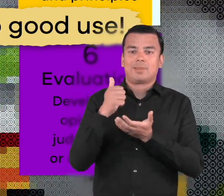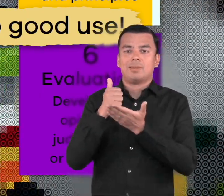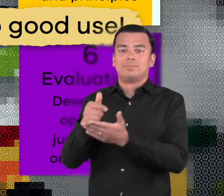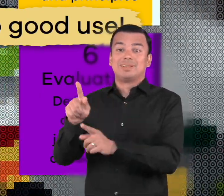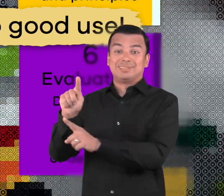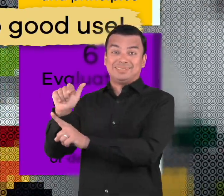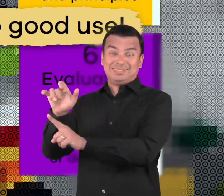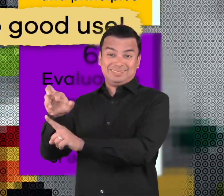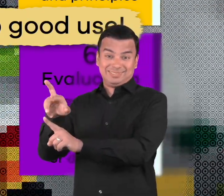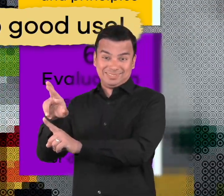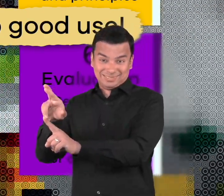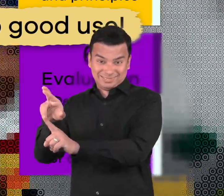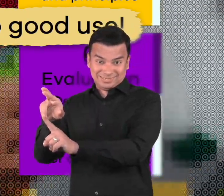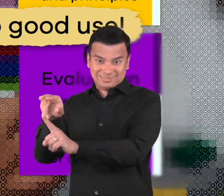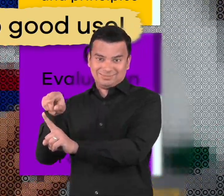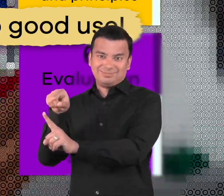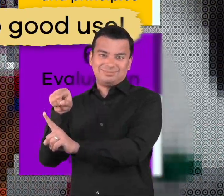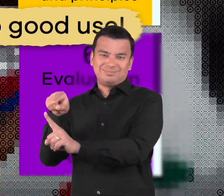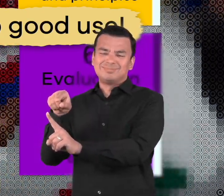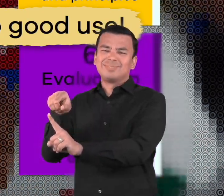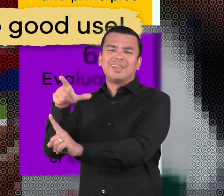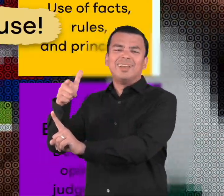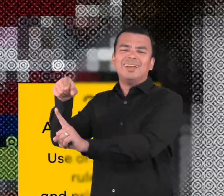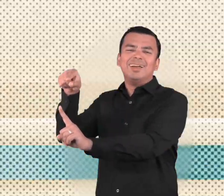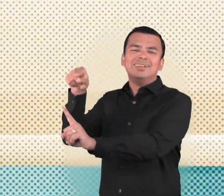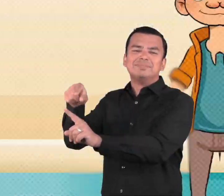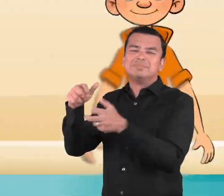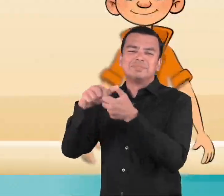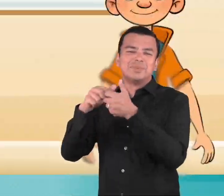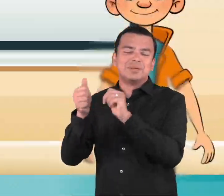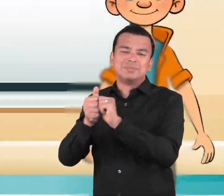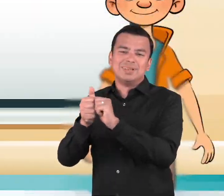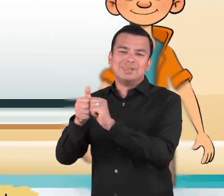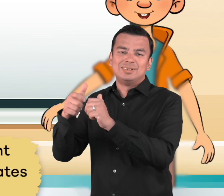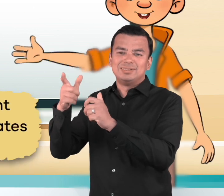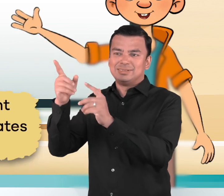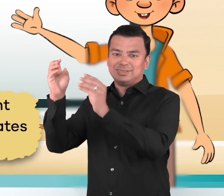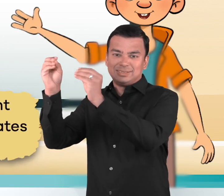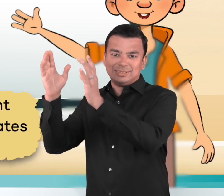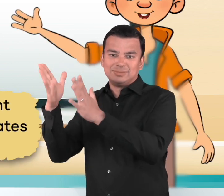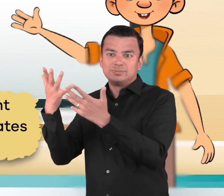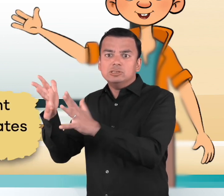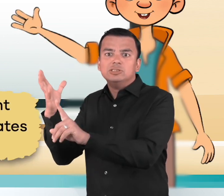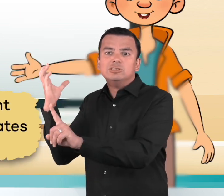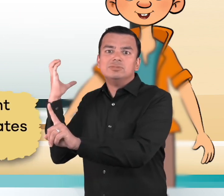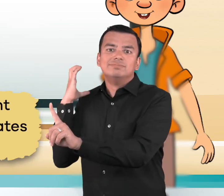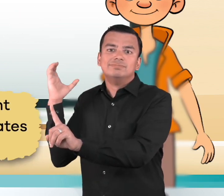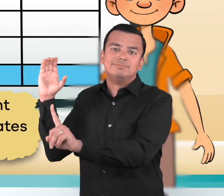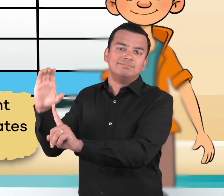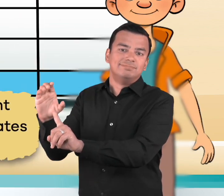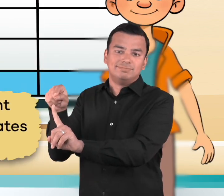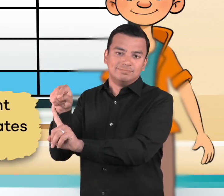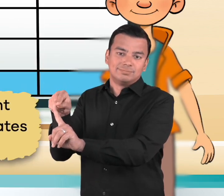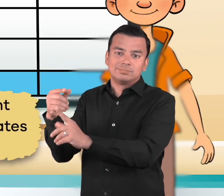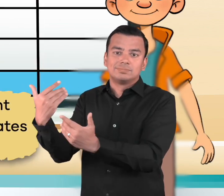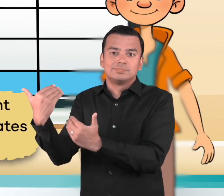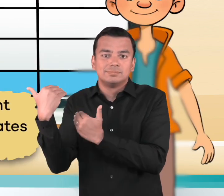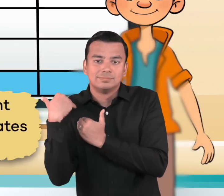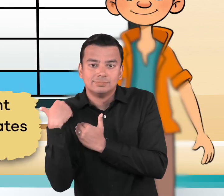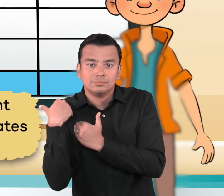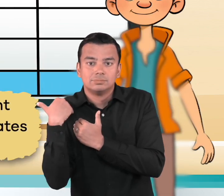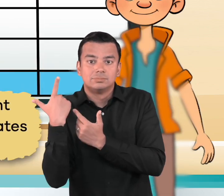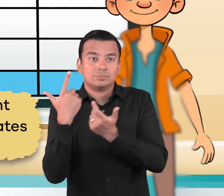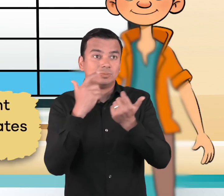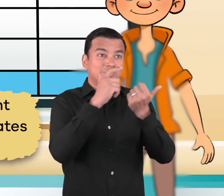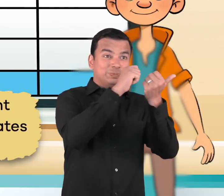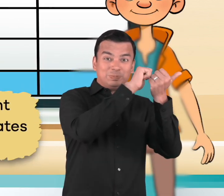use and help our friend Tyler out. Tyler has a problem. His teacher had given him an assignment to write